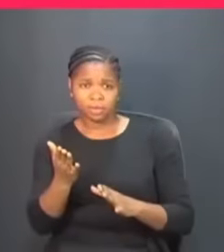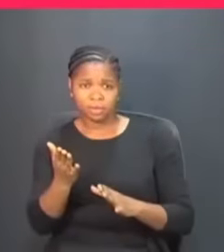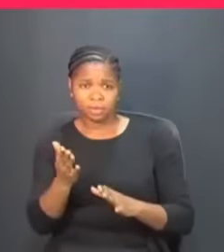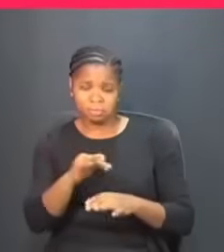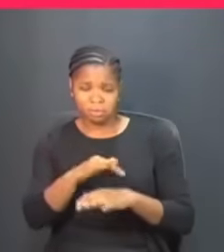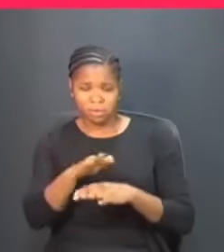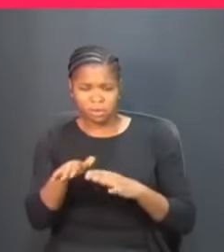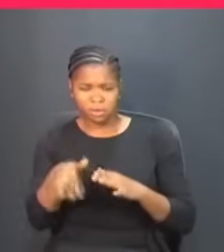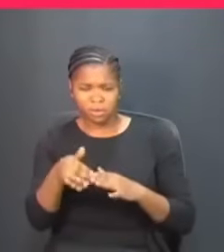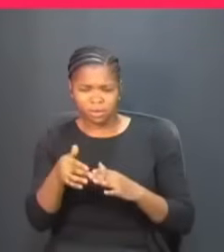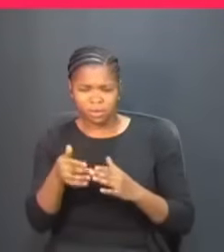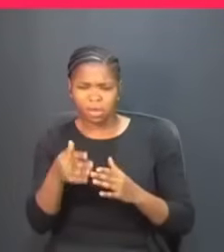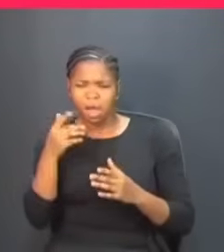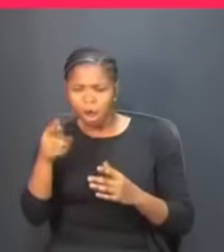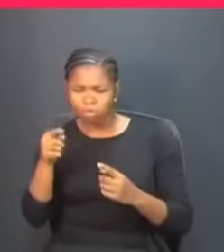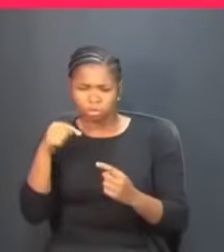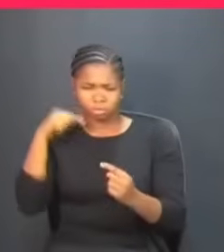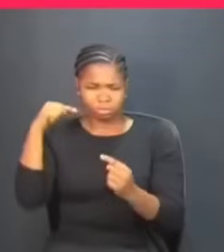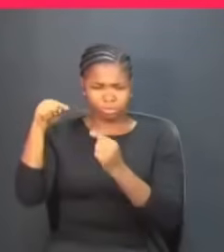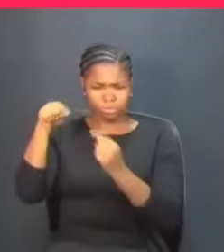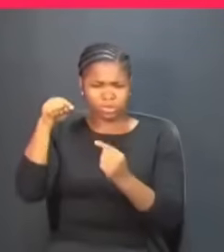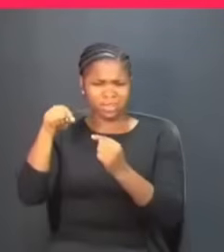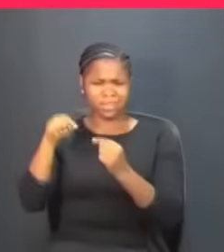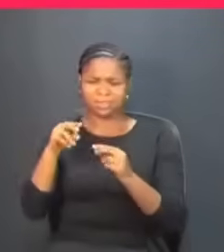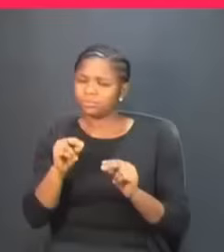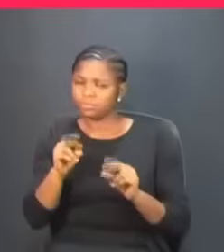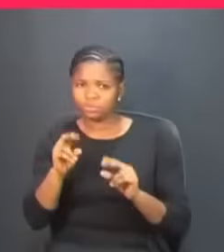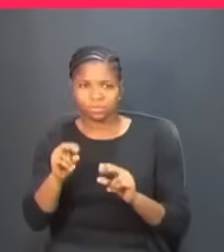Are we doing cross-examination?